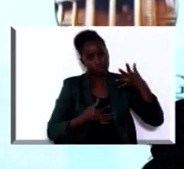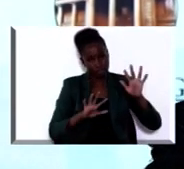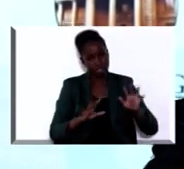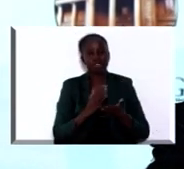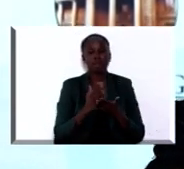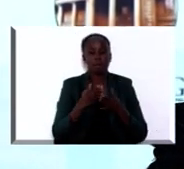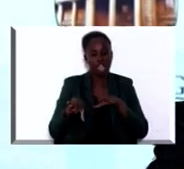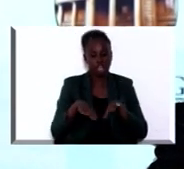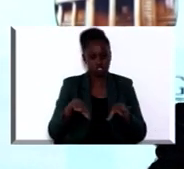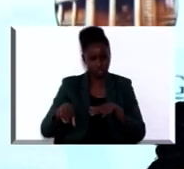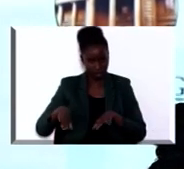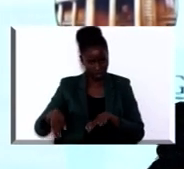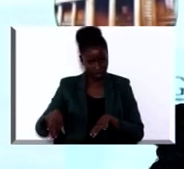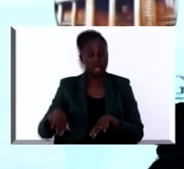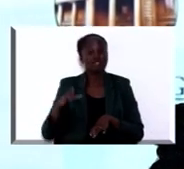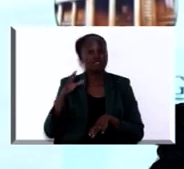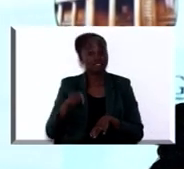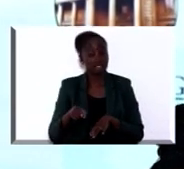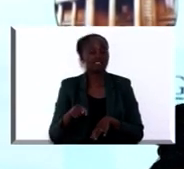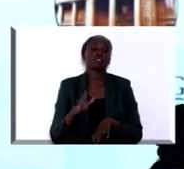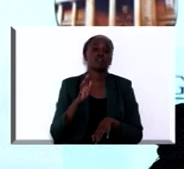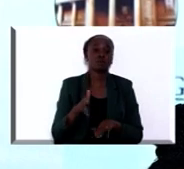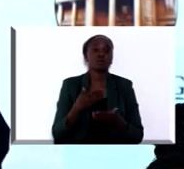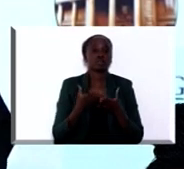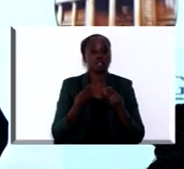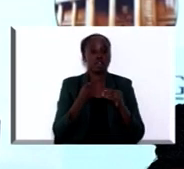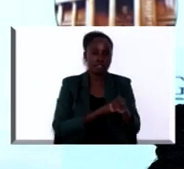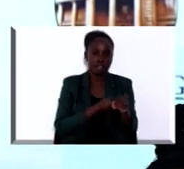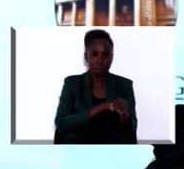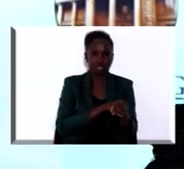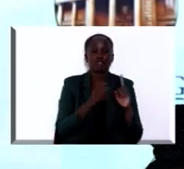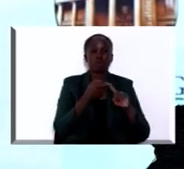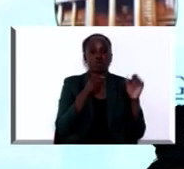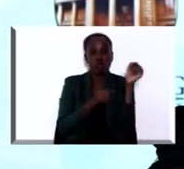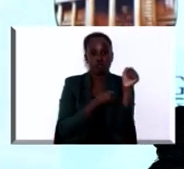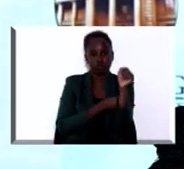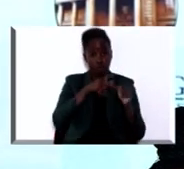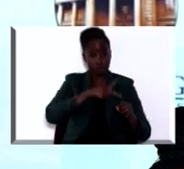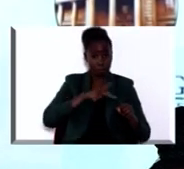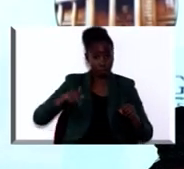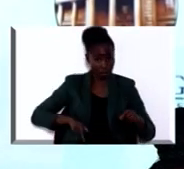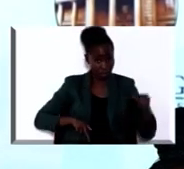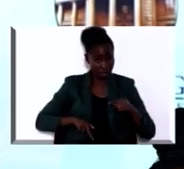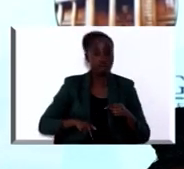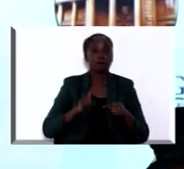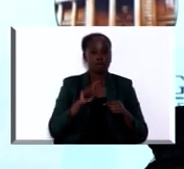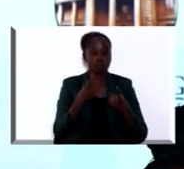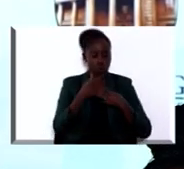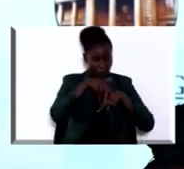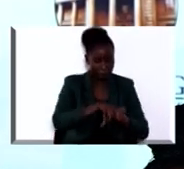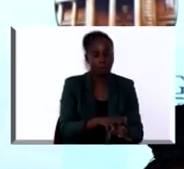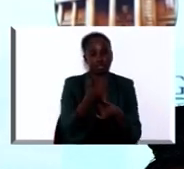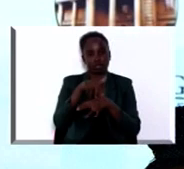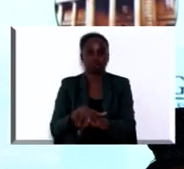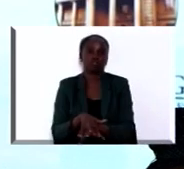the actions we have been taking to enhance the capacity of the Office of the Premier to lead the implementation of our plan of